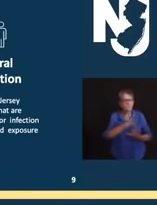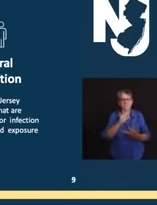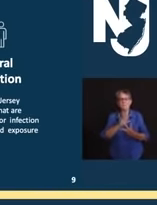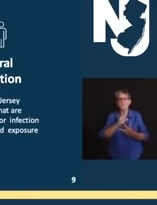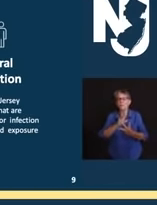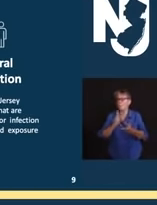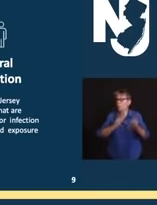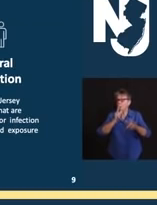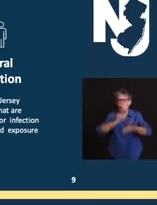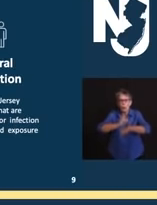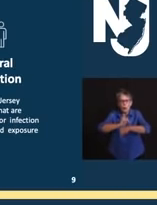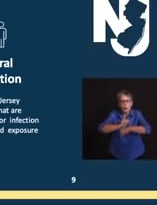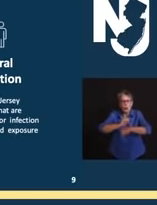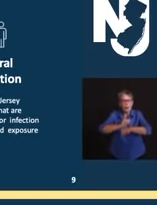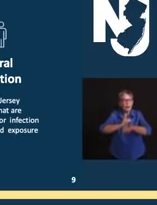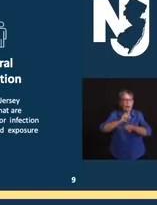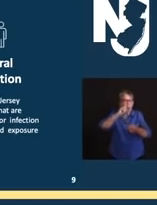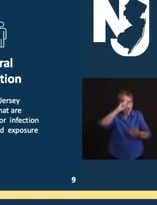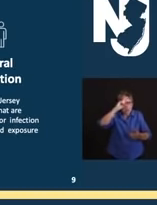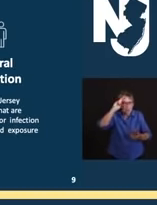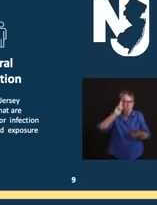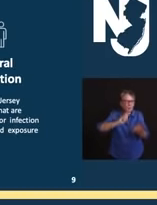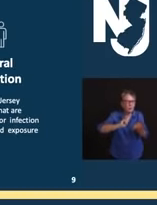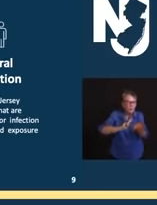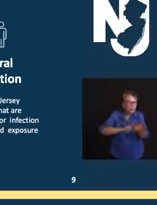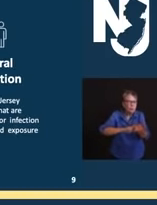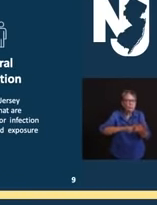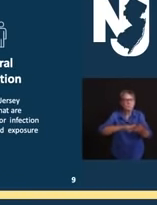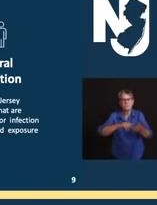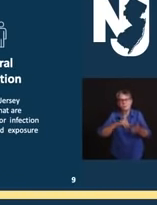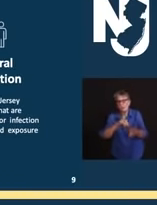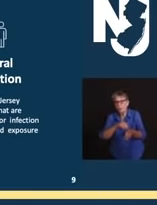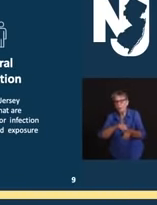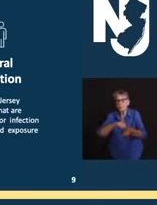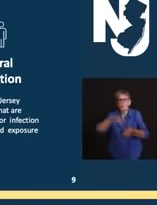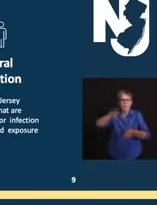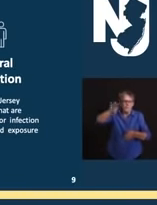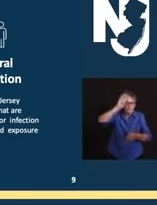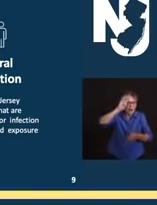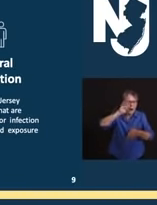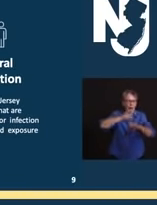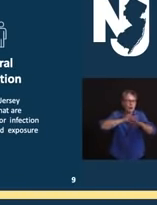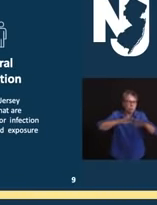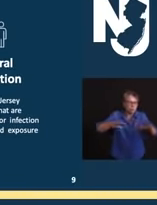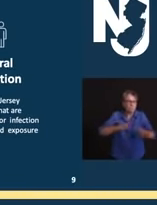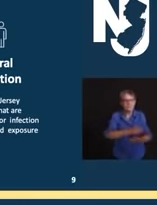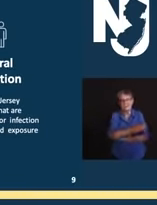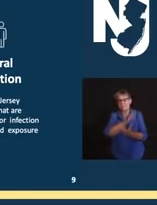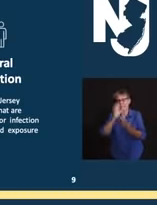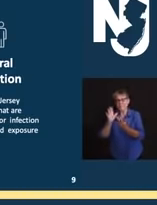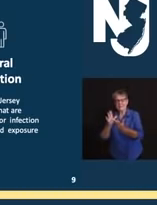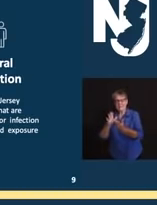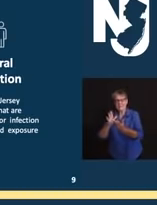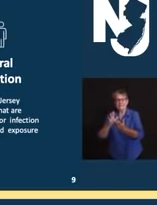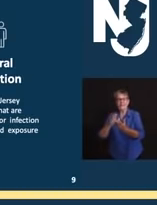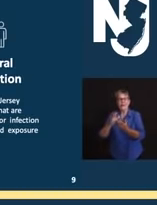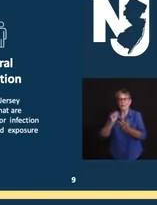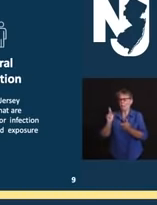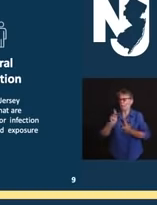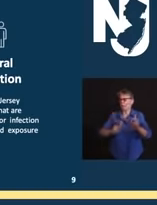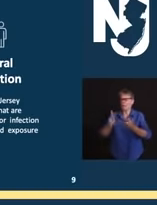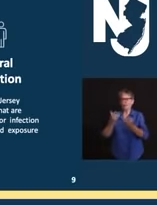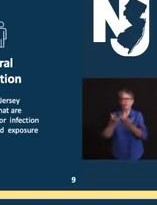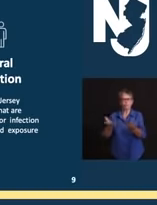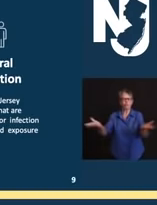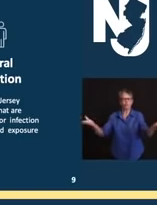maintain or have had close contact with an individual who has tested positive for COVID-19, especially those who have been